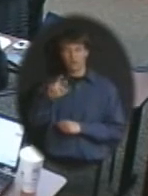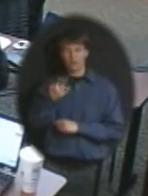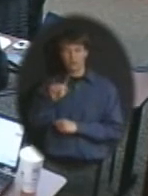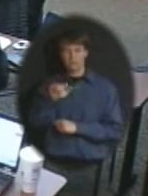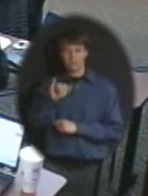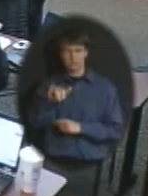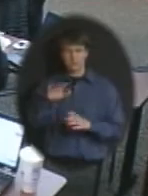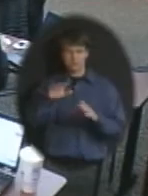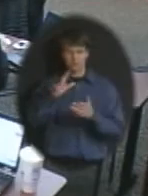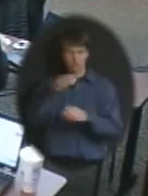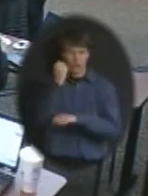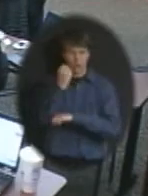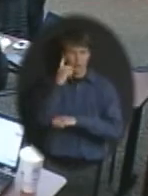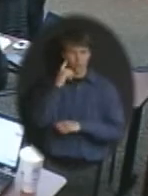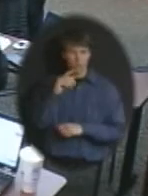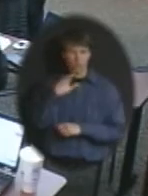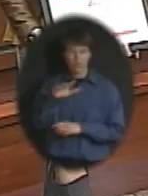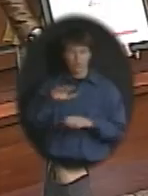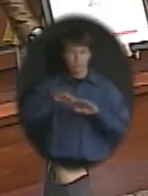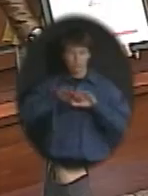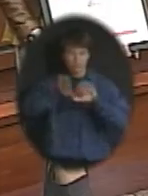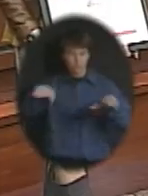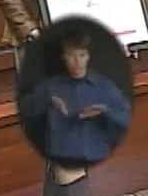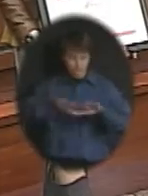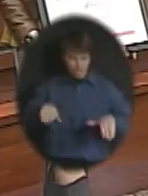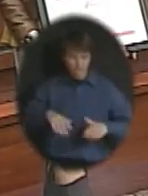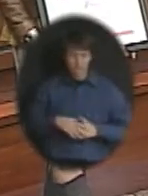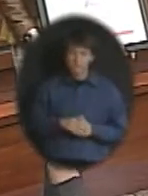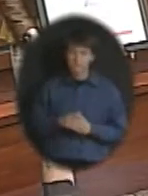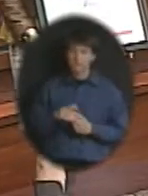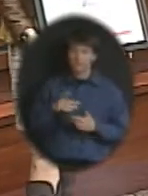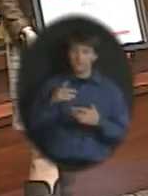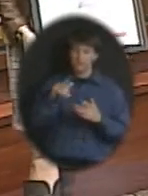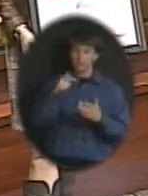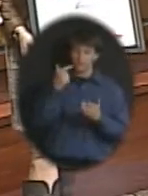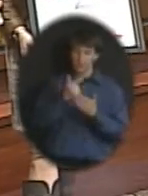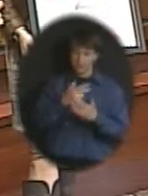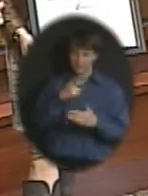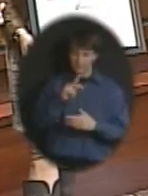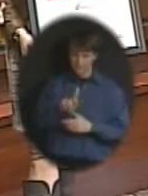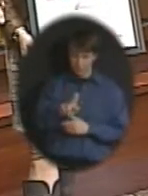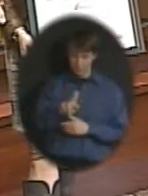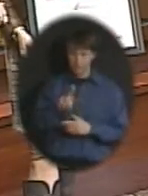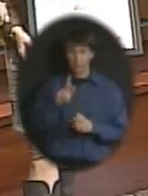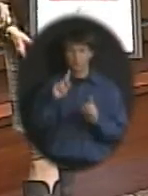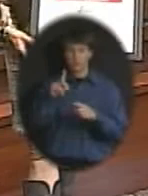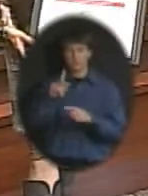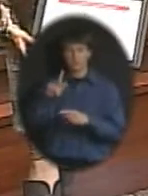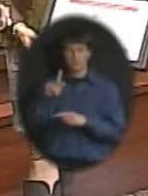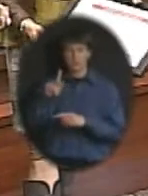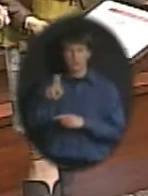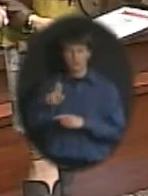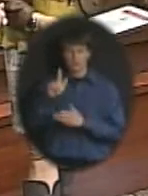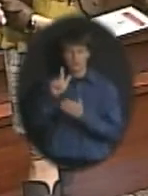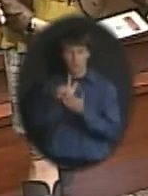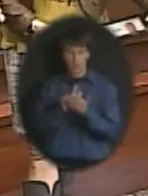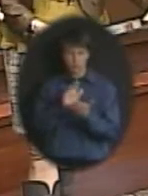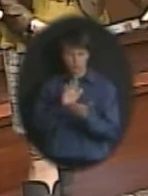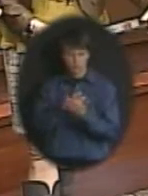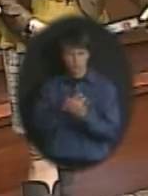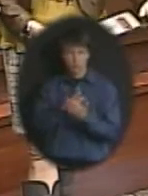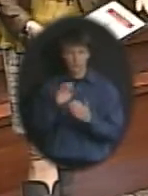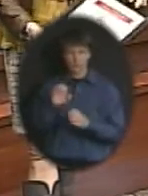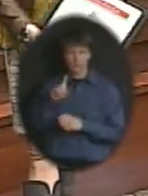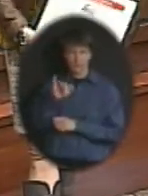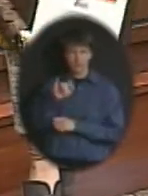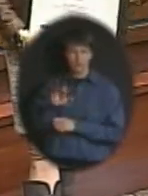serving in the Navy during the Korean War, he finished college at KU. In 1957, he attended KU's law school and was editor-in-chief of the Law